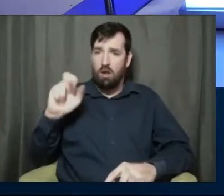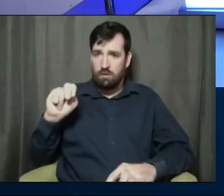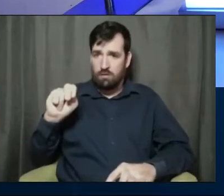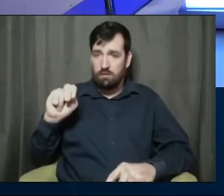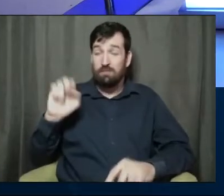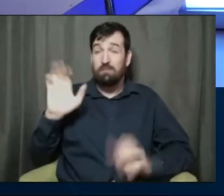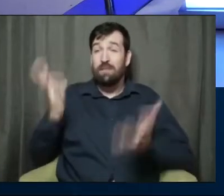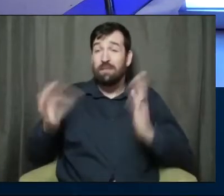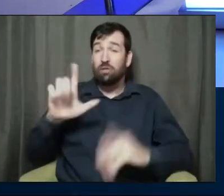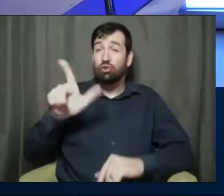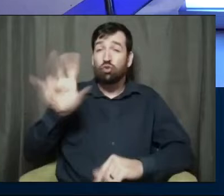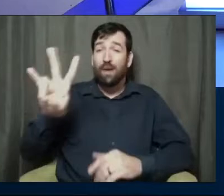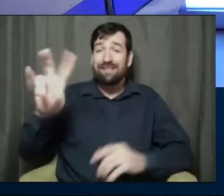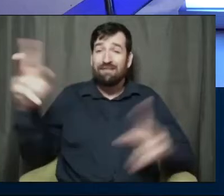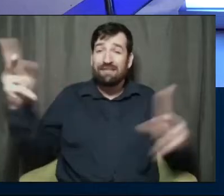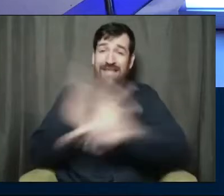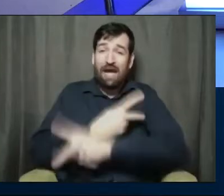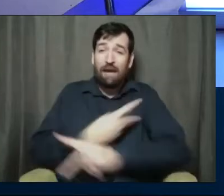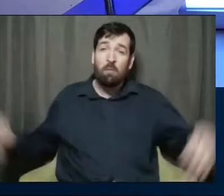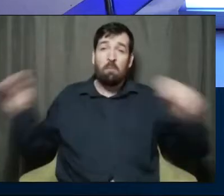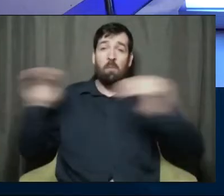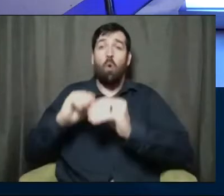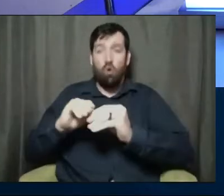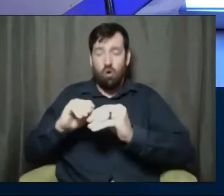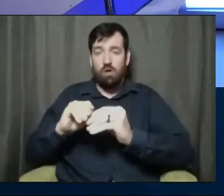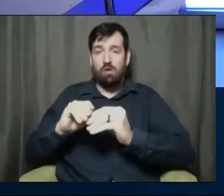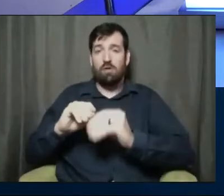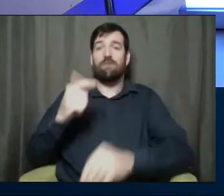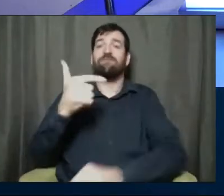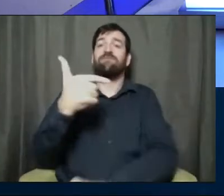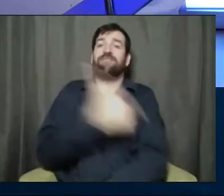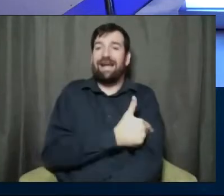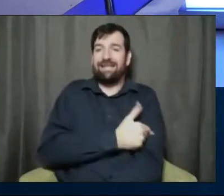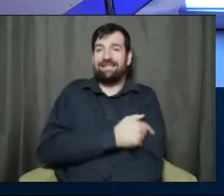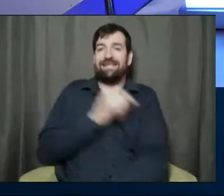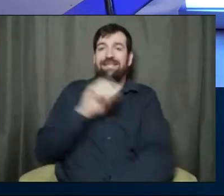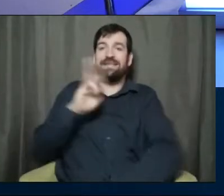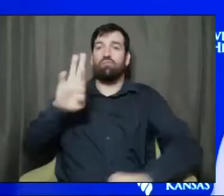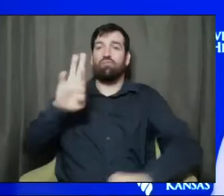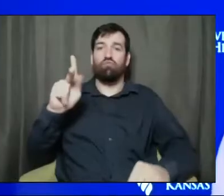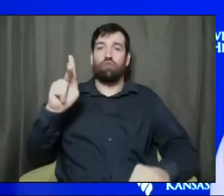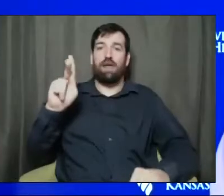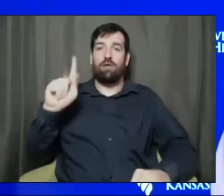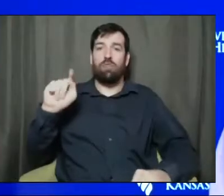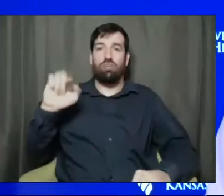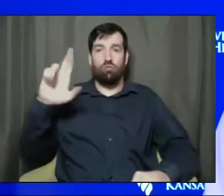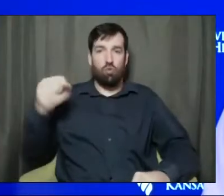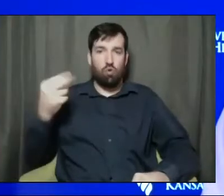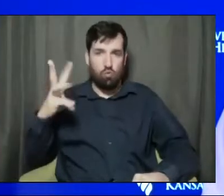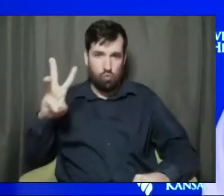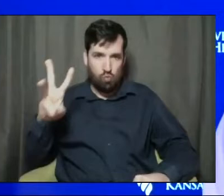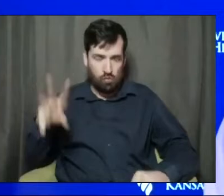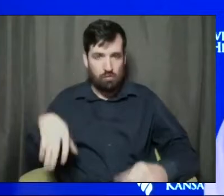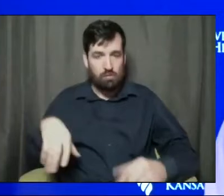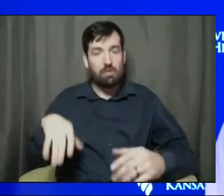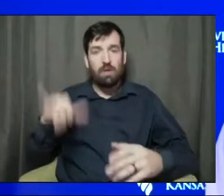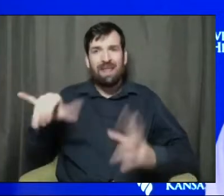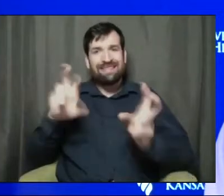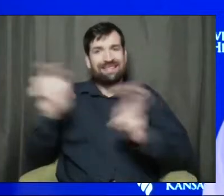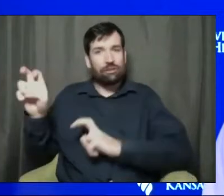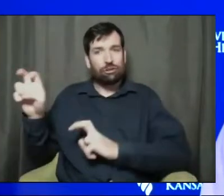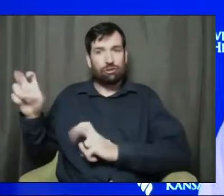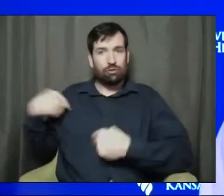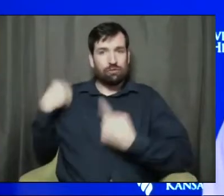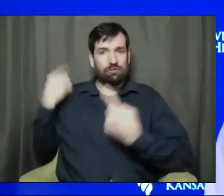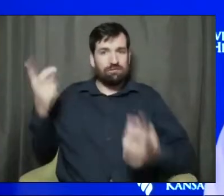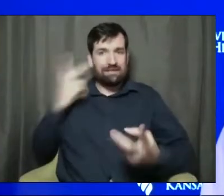increase in vaccine breakthroughs. Have you heard about this? No, I mean, I think in general that is the issue that we have seen with